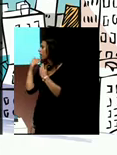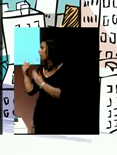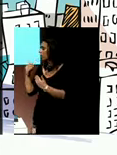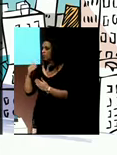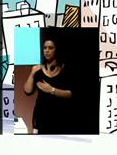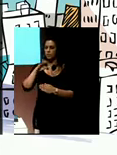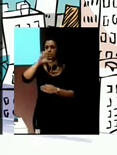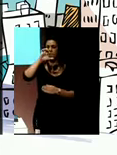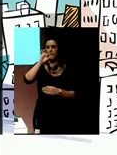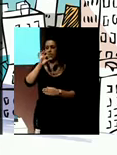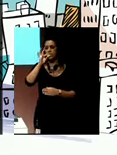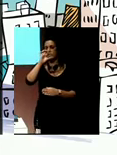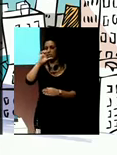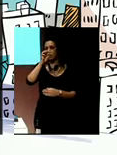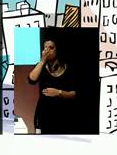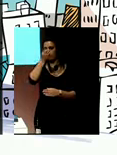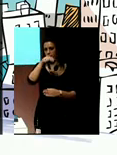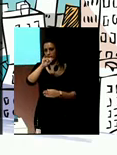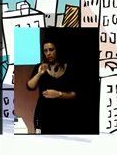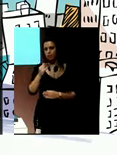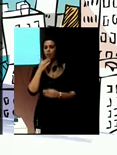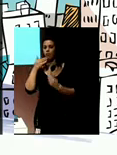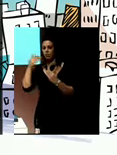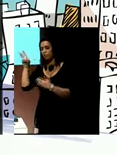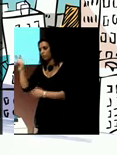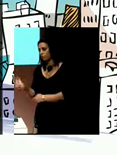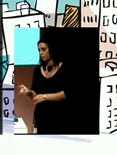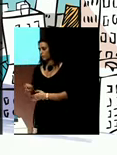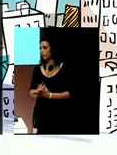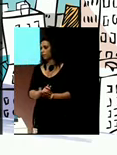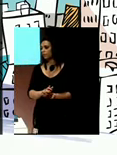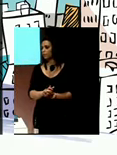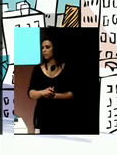Thank you for coming, Stephanie Olive. Thank you.